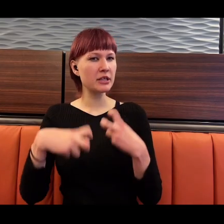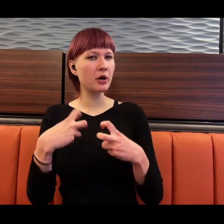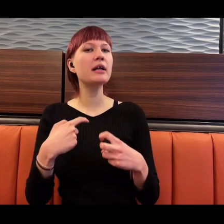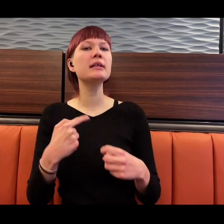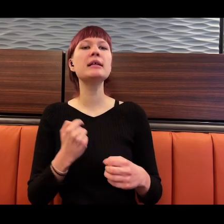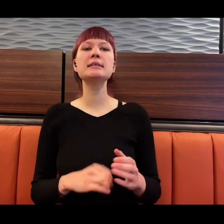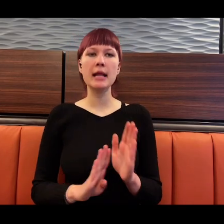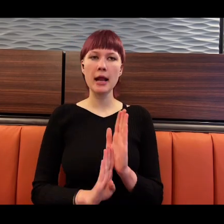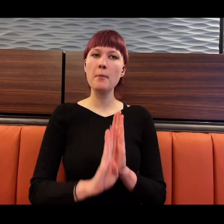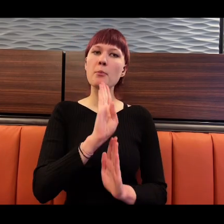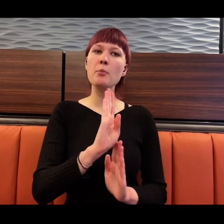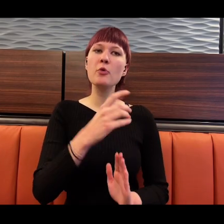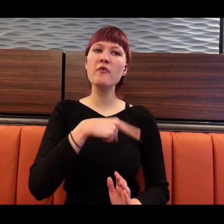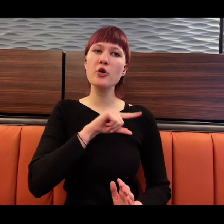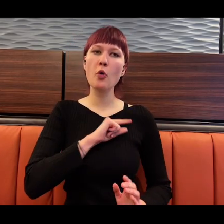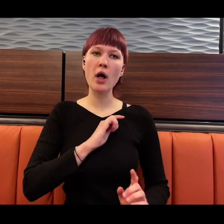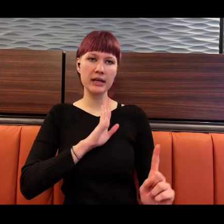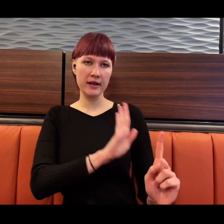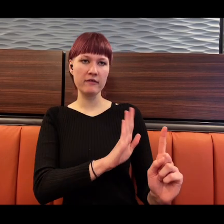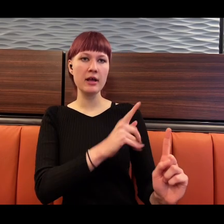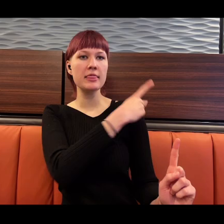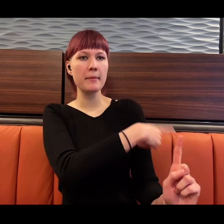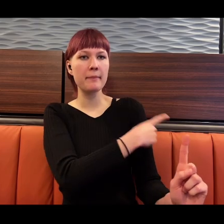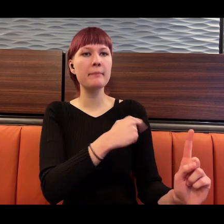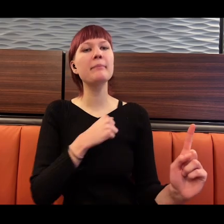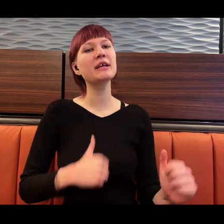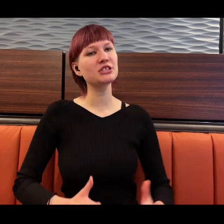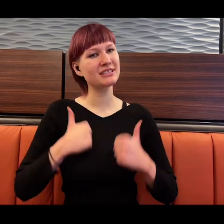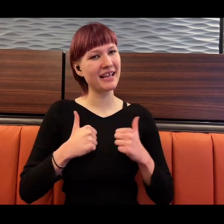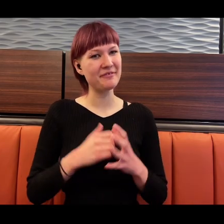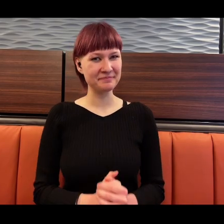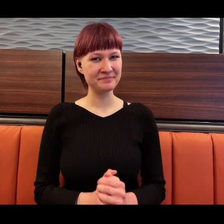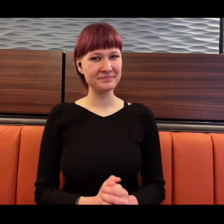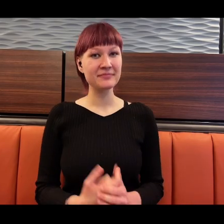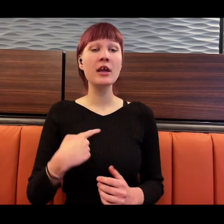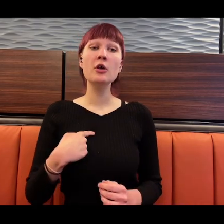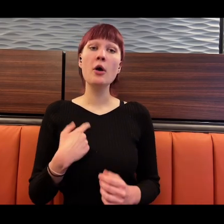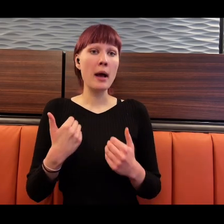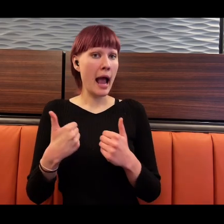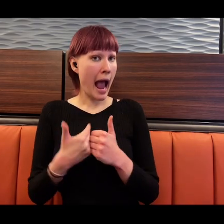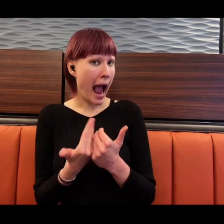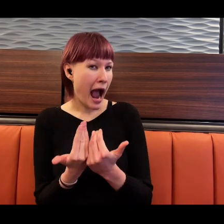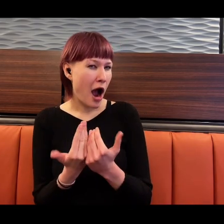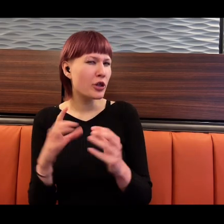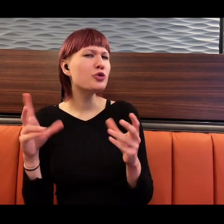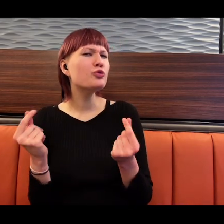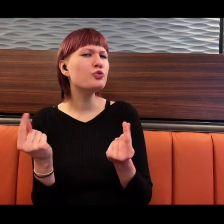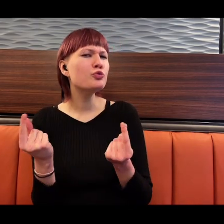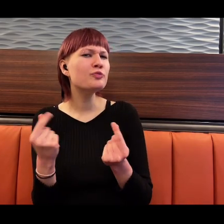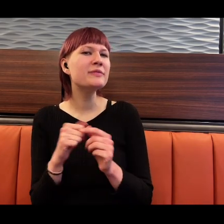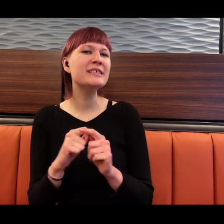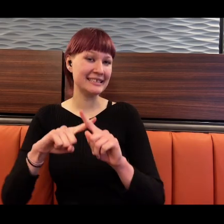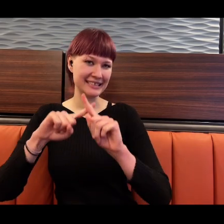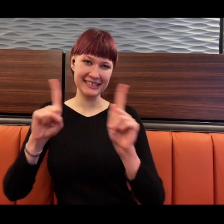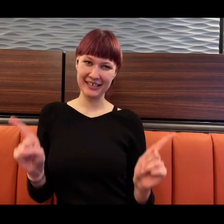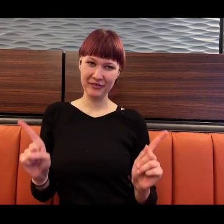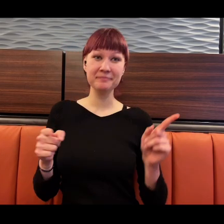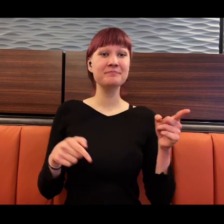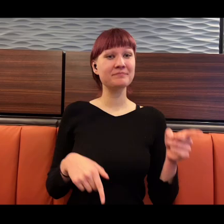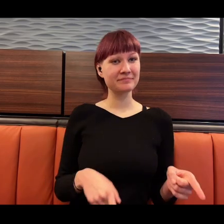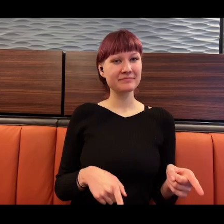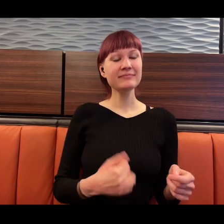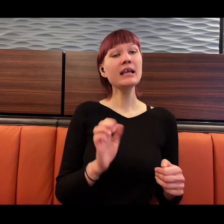do that is part of the differences. So, one difference is who therapy is given to. Sometimes therapy is given